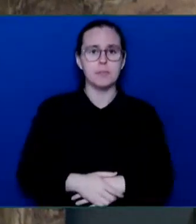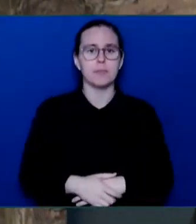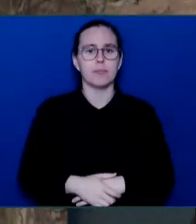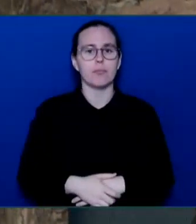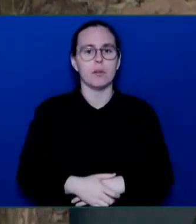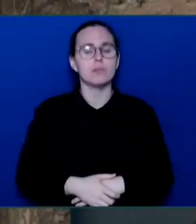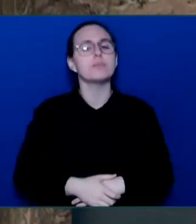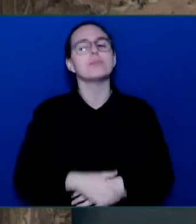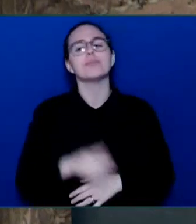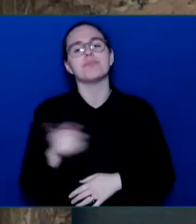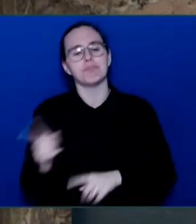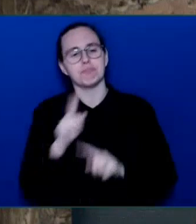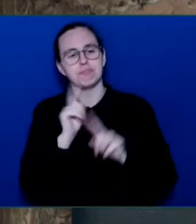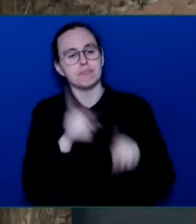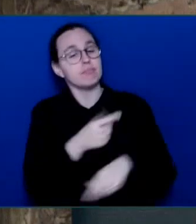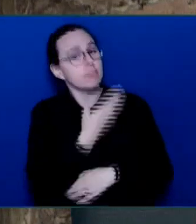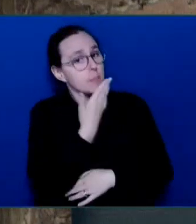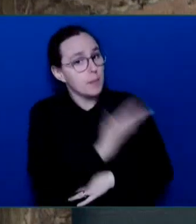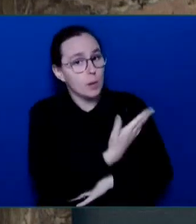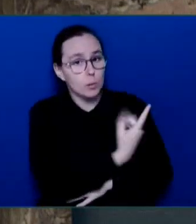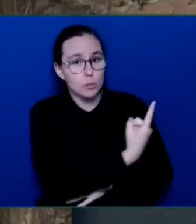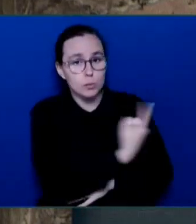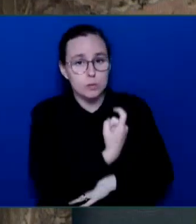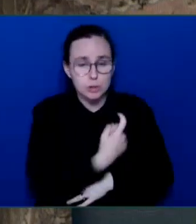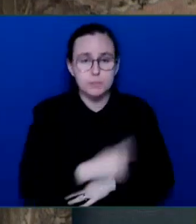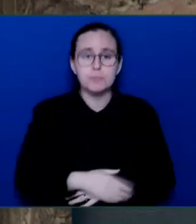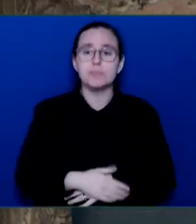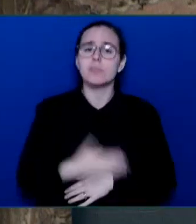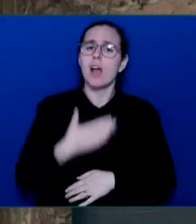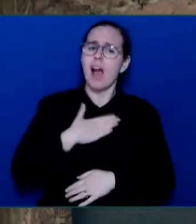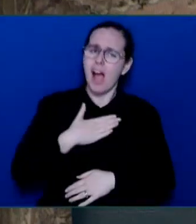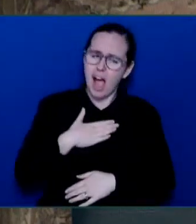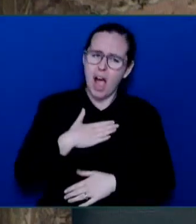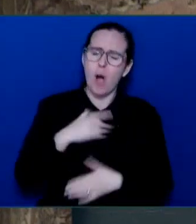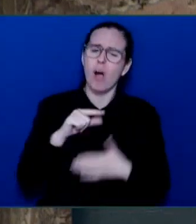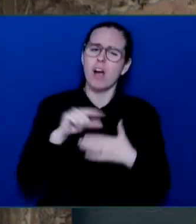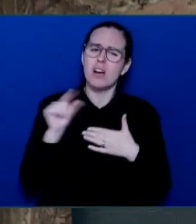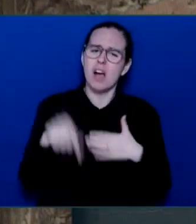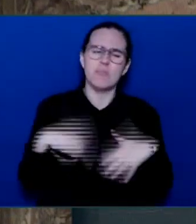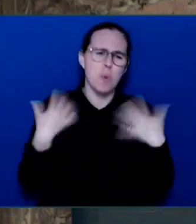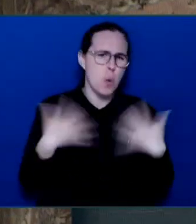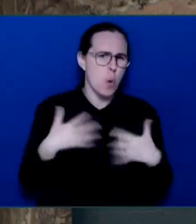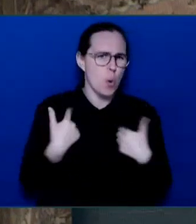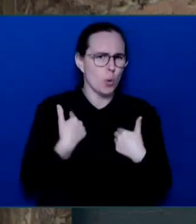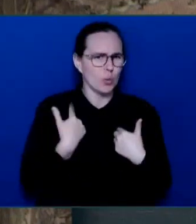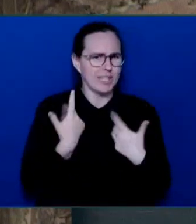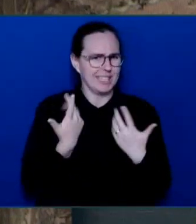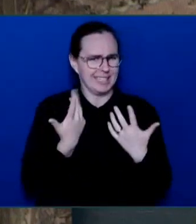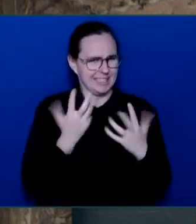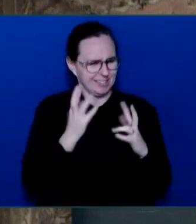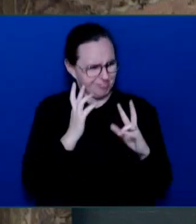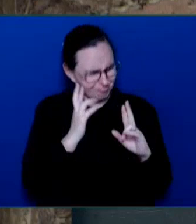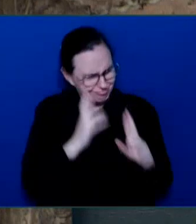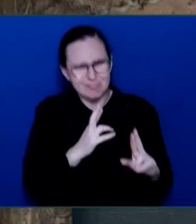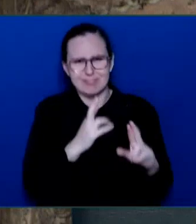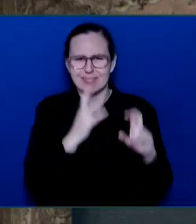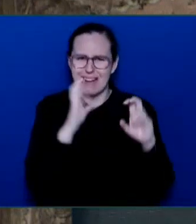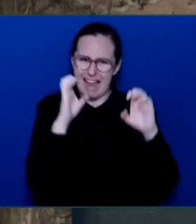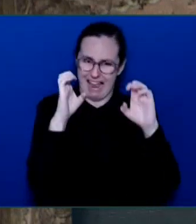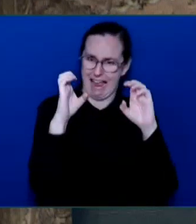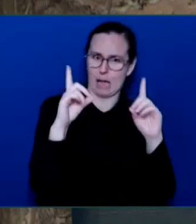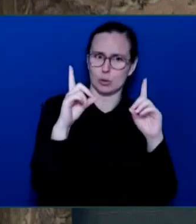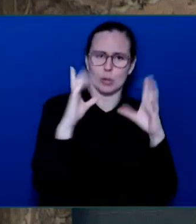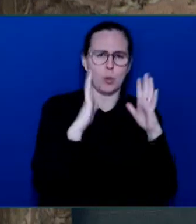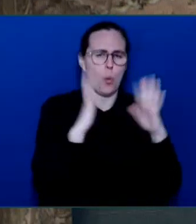Our government takes education, it is our key priority, and I completely agree with you. The work that the teachers do every day in their